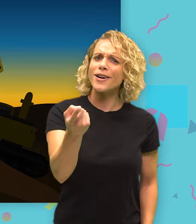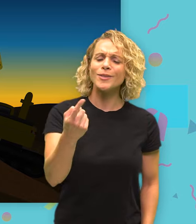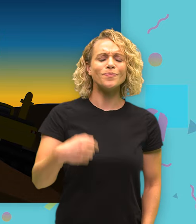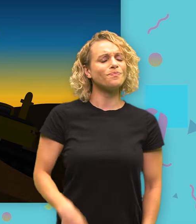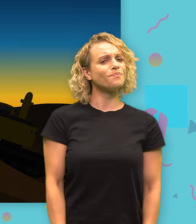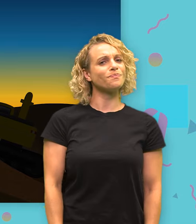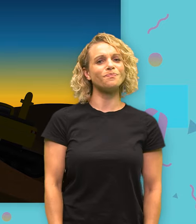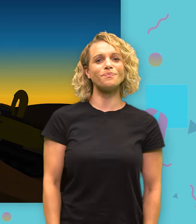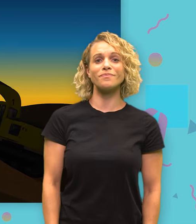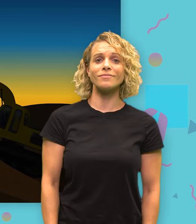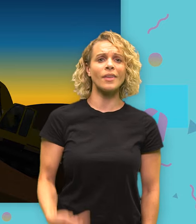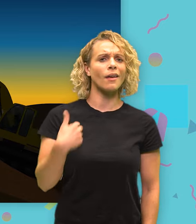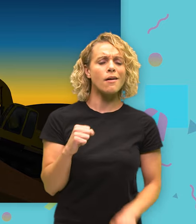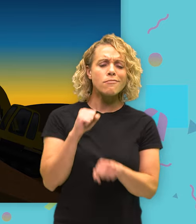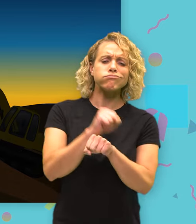you see